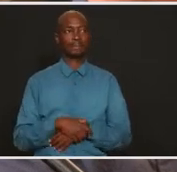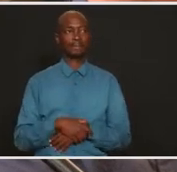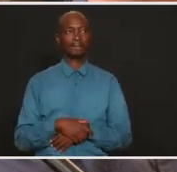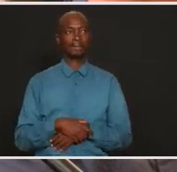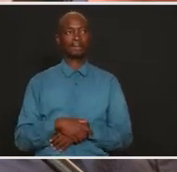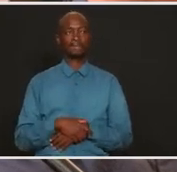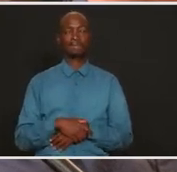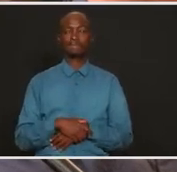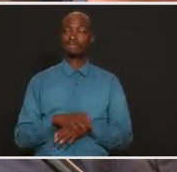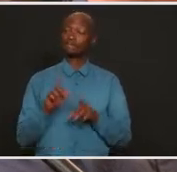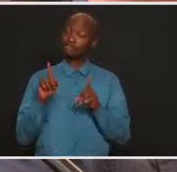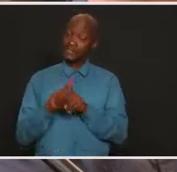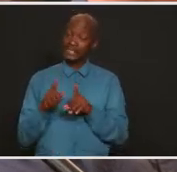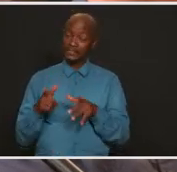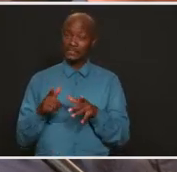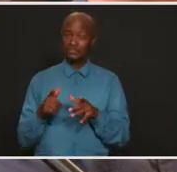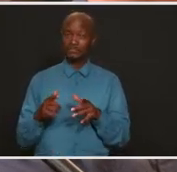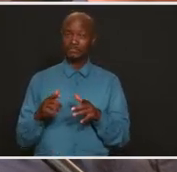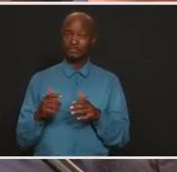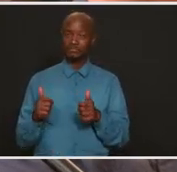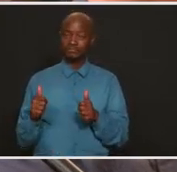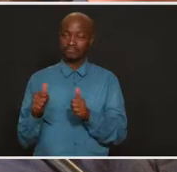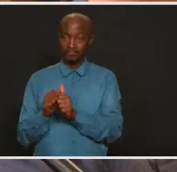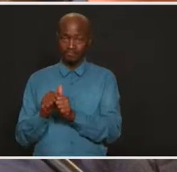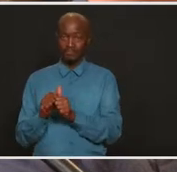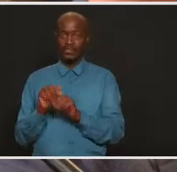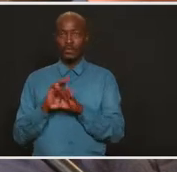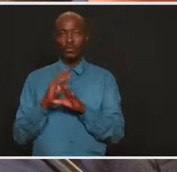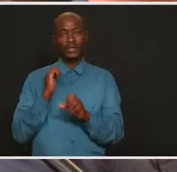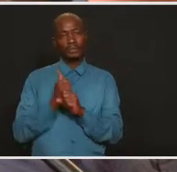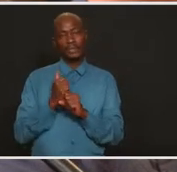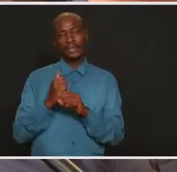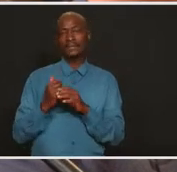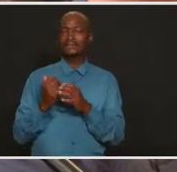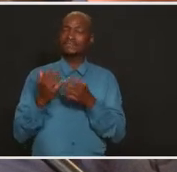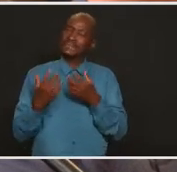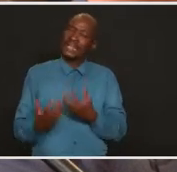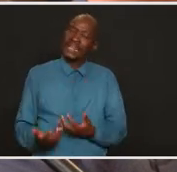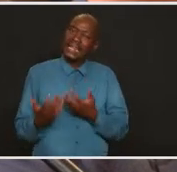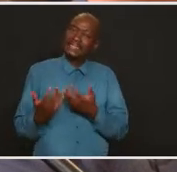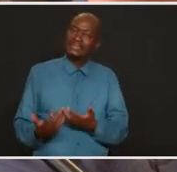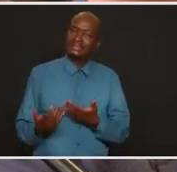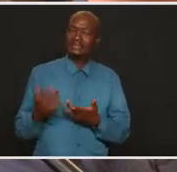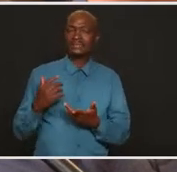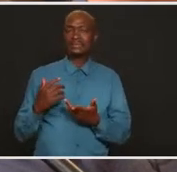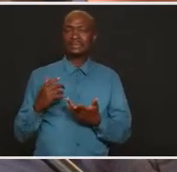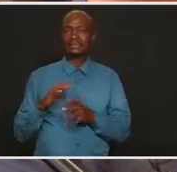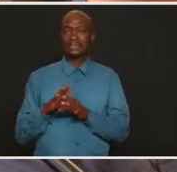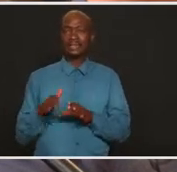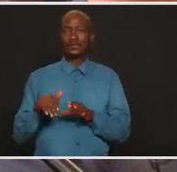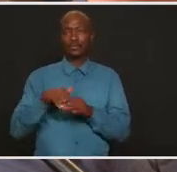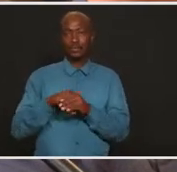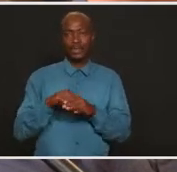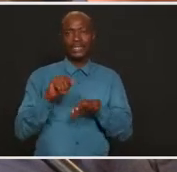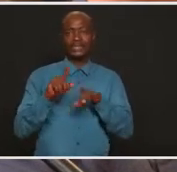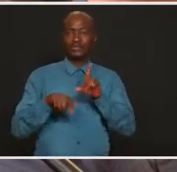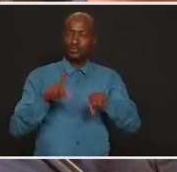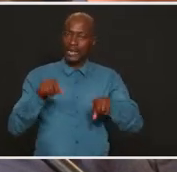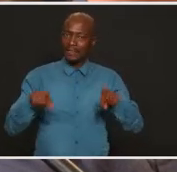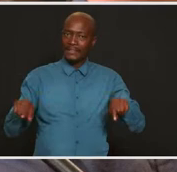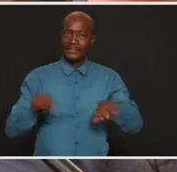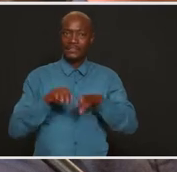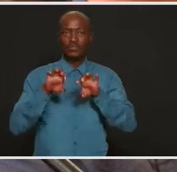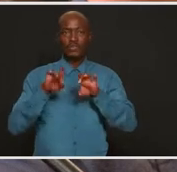such collaboration would lighten the load on the dbe and bring a diversity of